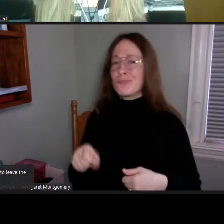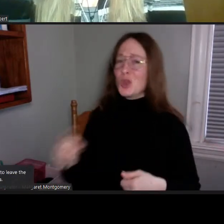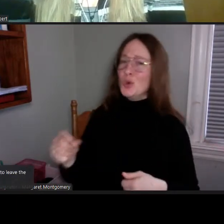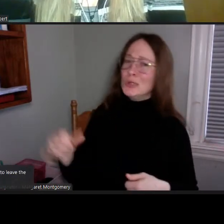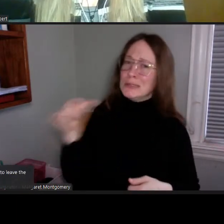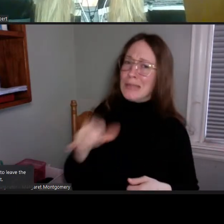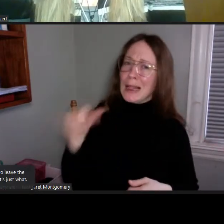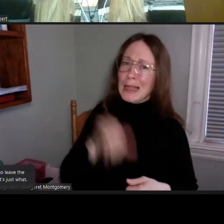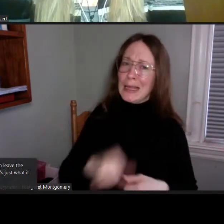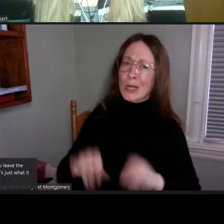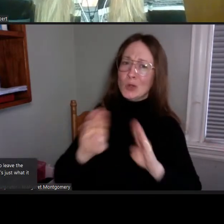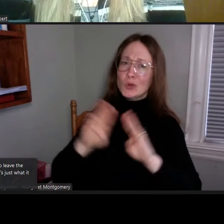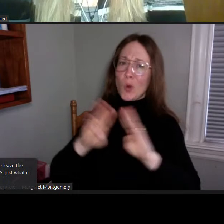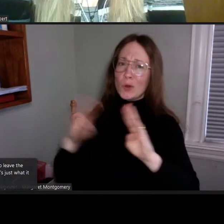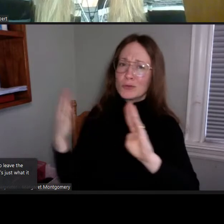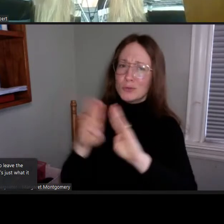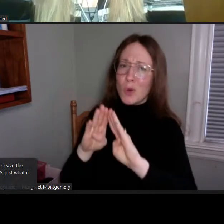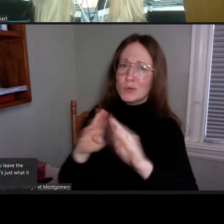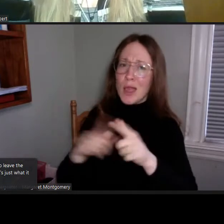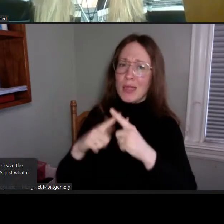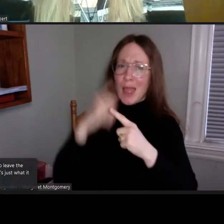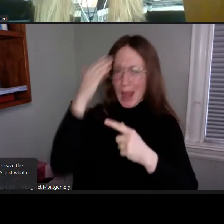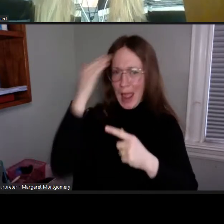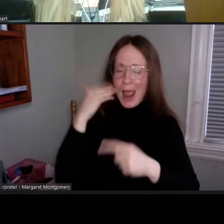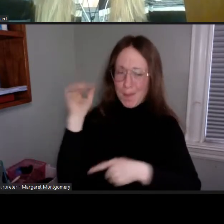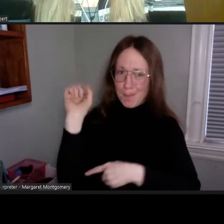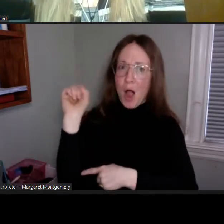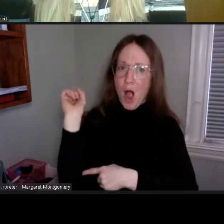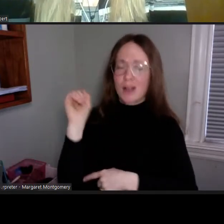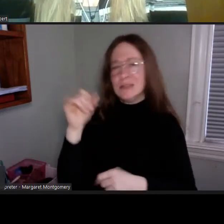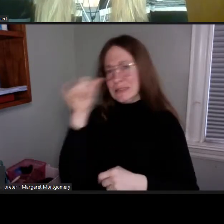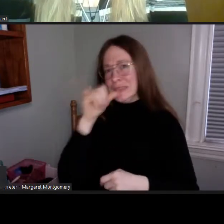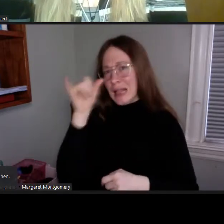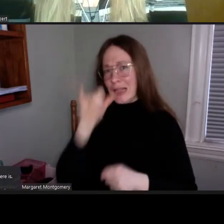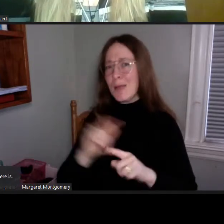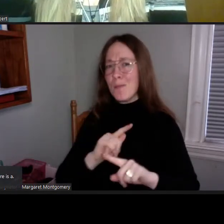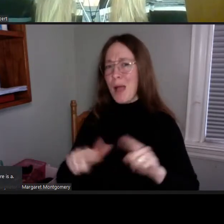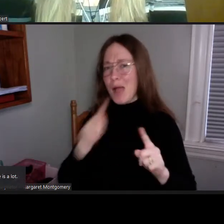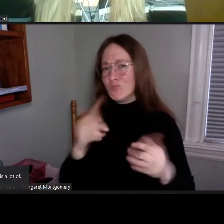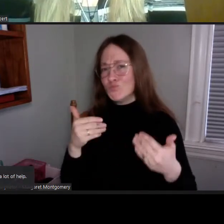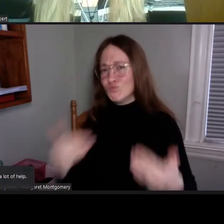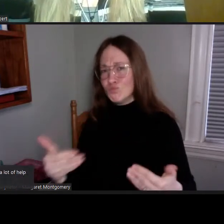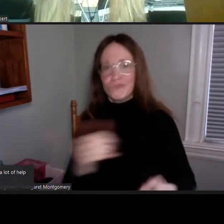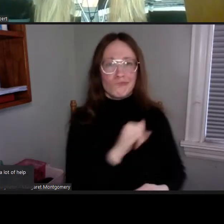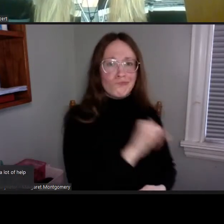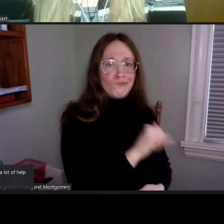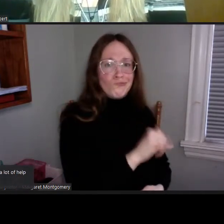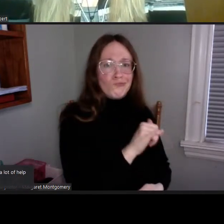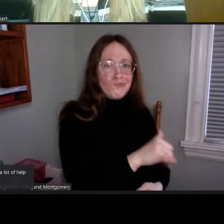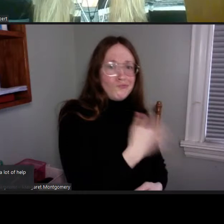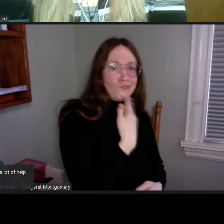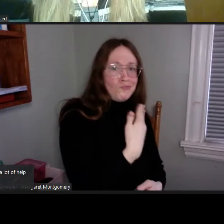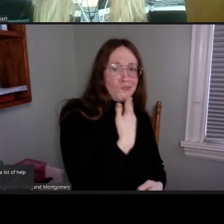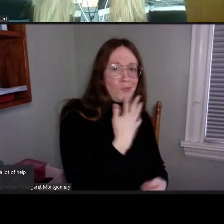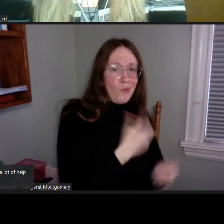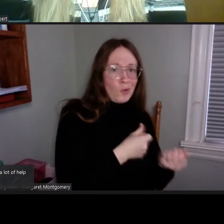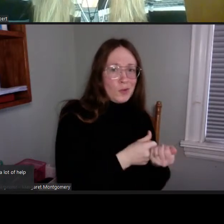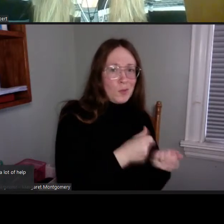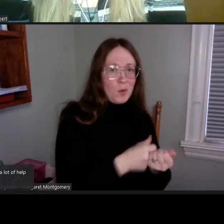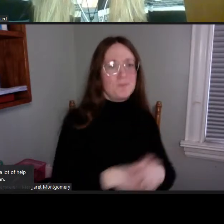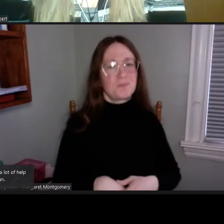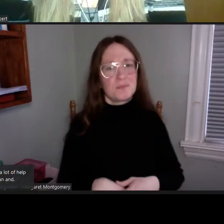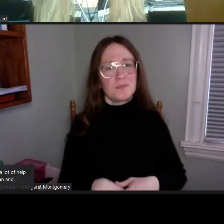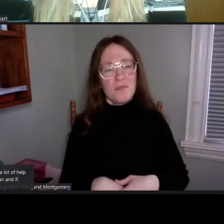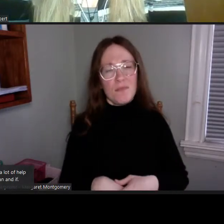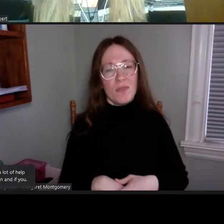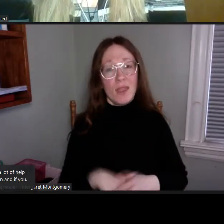it. That's just what it is. There you go. So that's there. And there is a lot of help out there. And as much as you can,